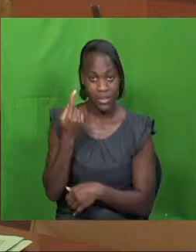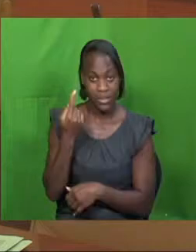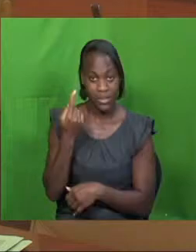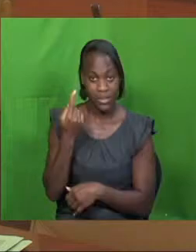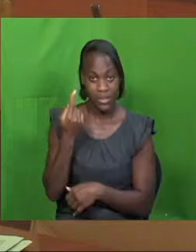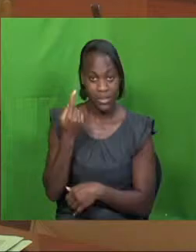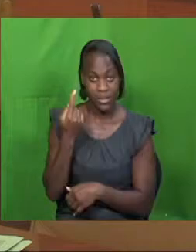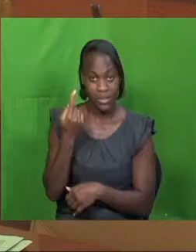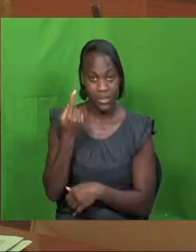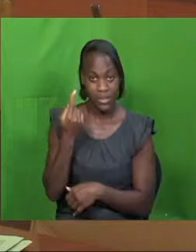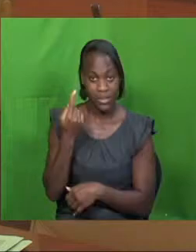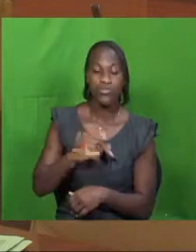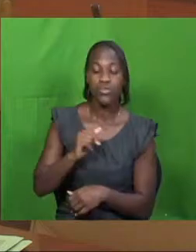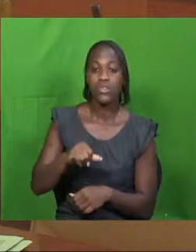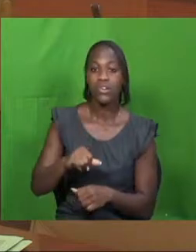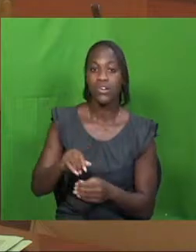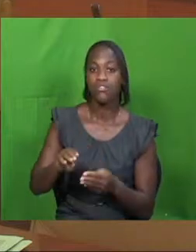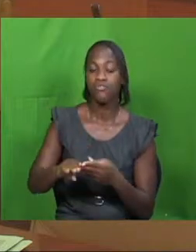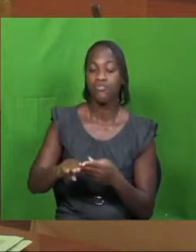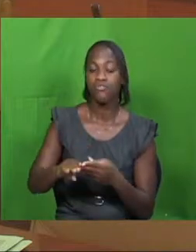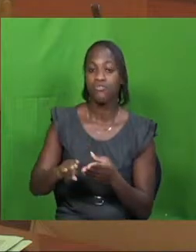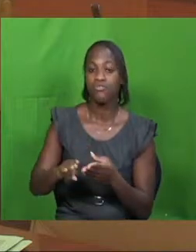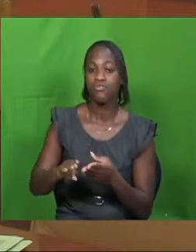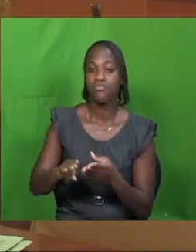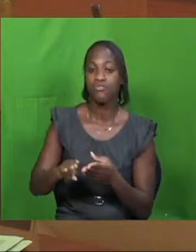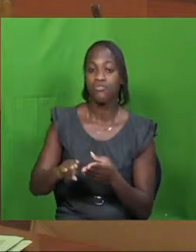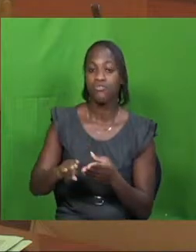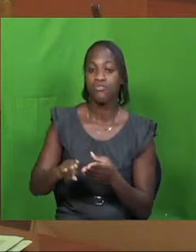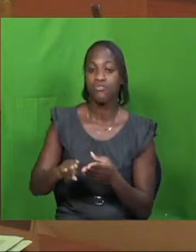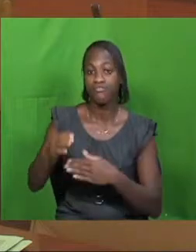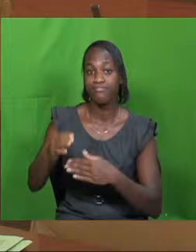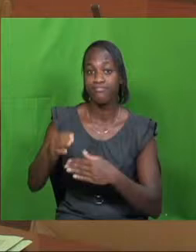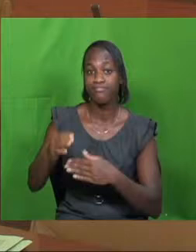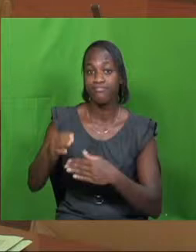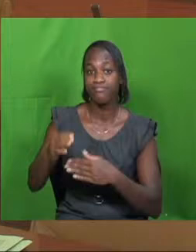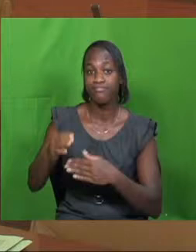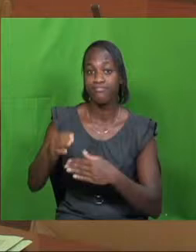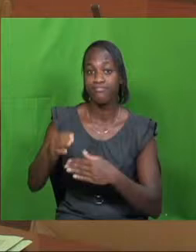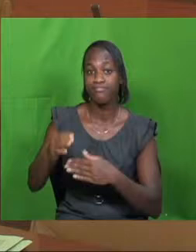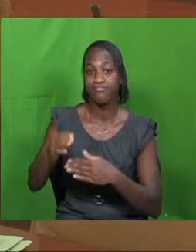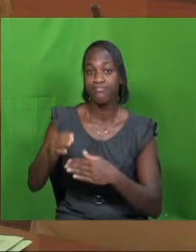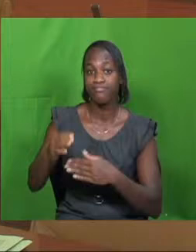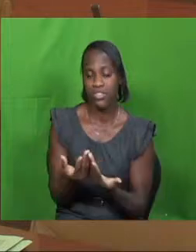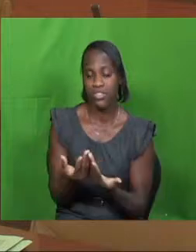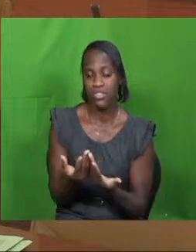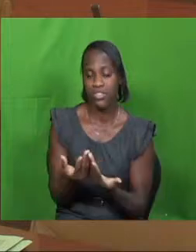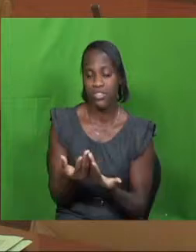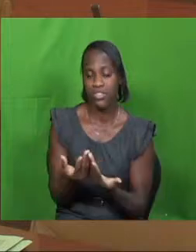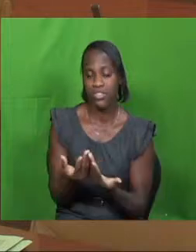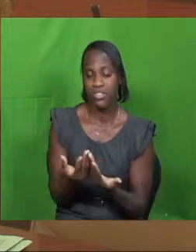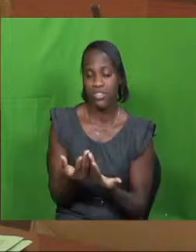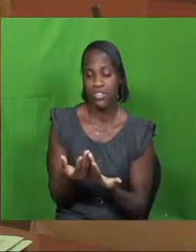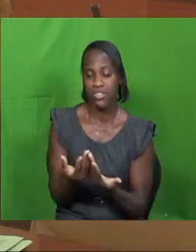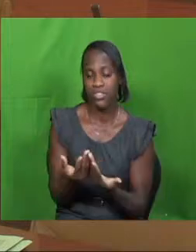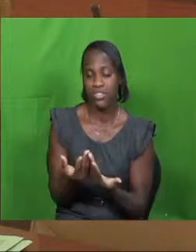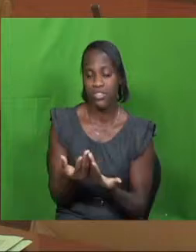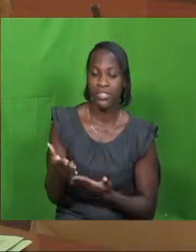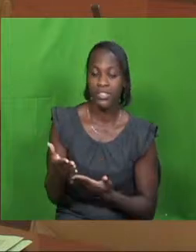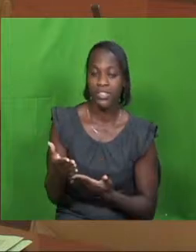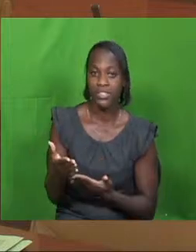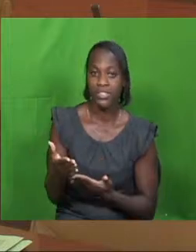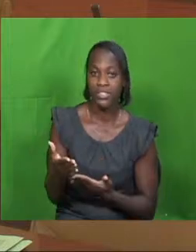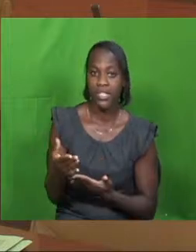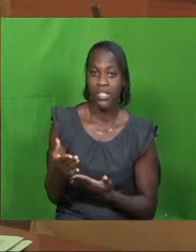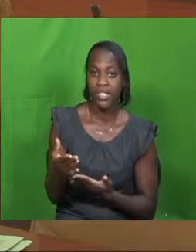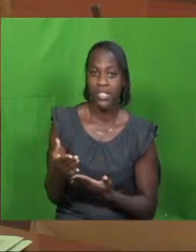can forgive them for this, and they will caution and also make pleadings to the table office that they have to pay particular attention